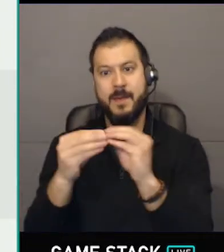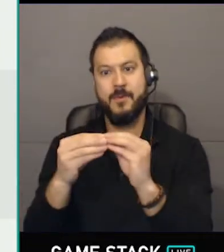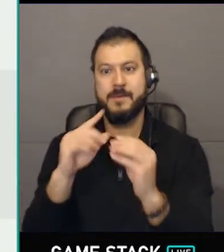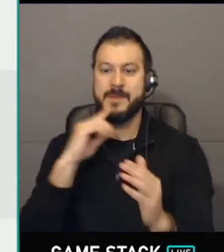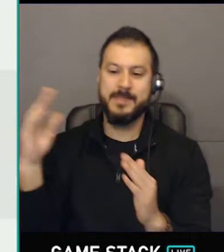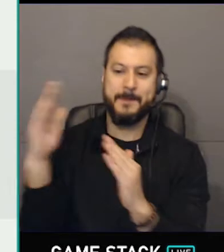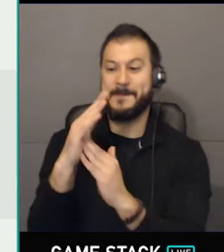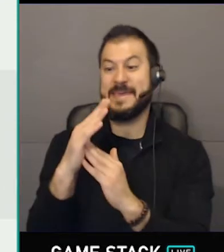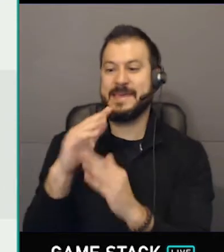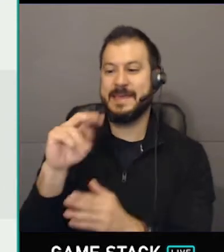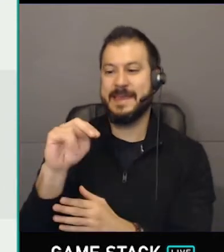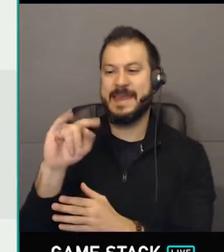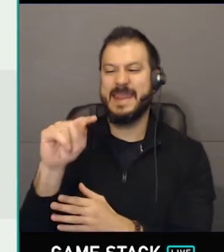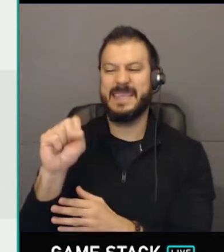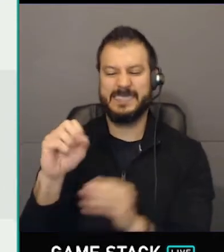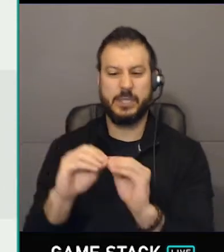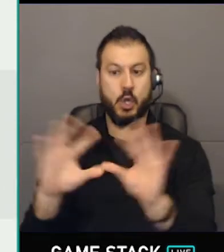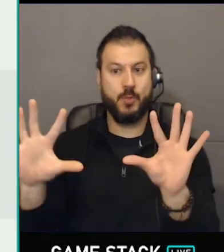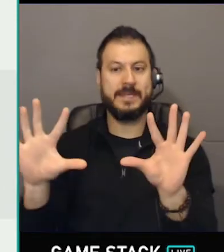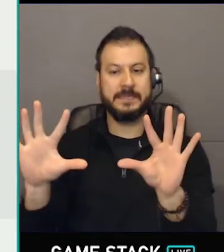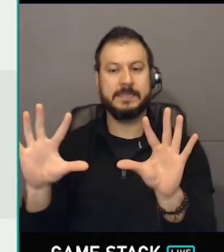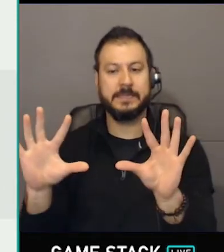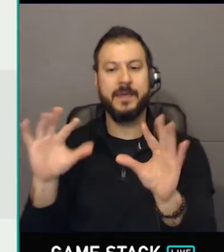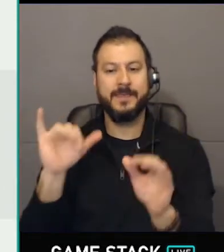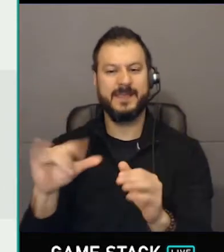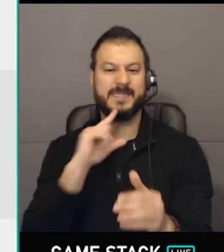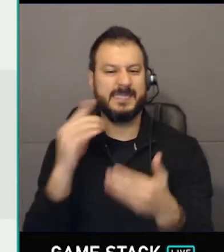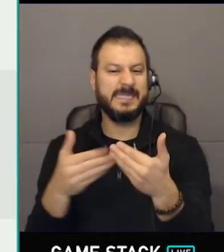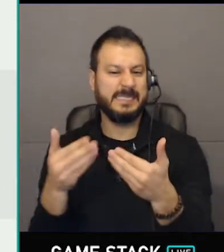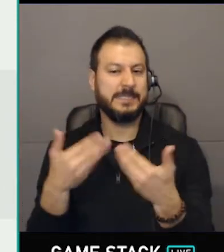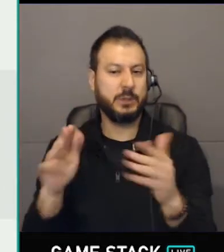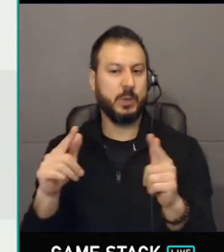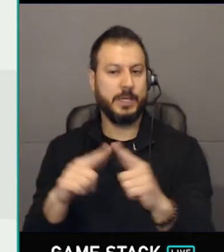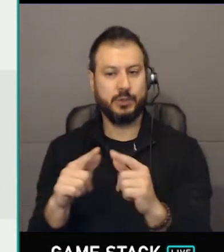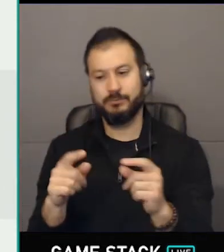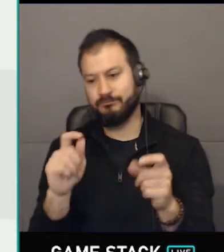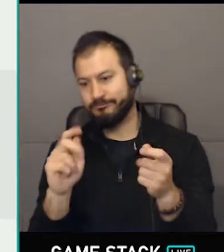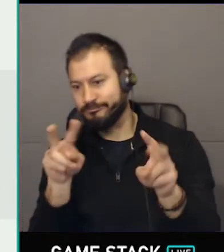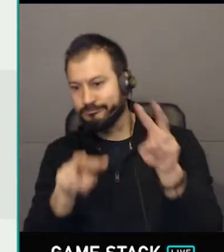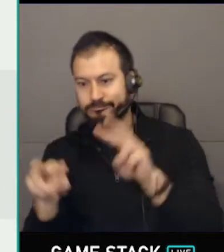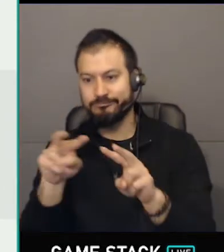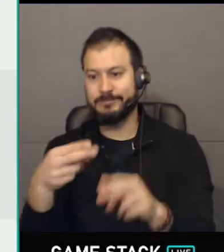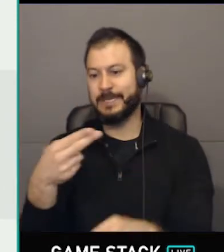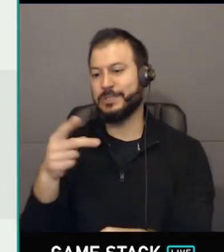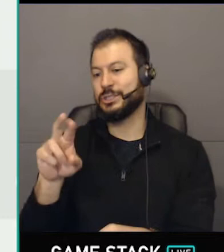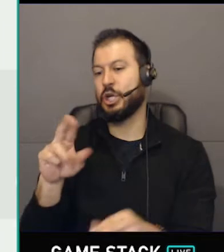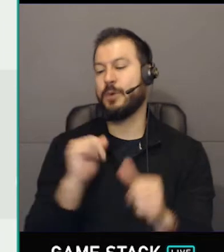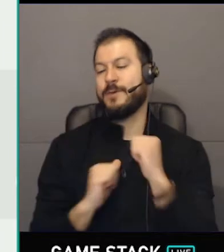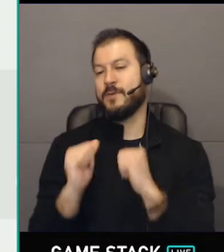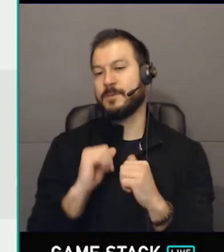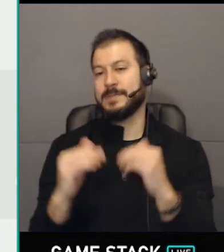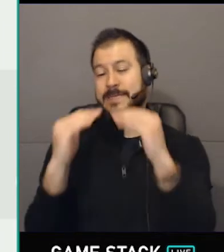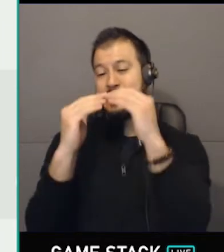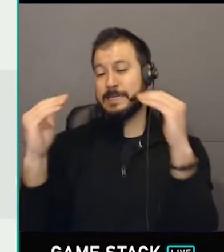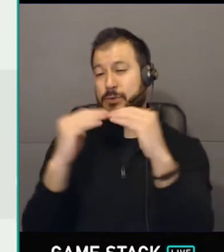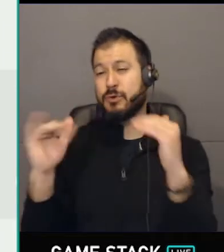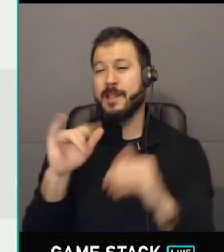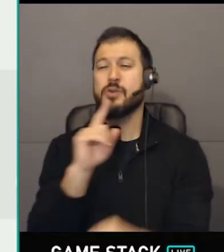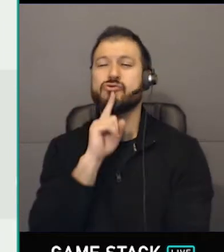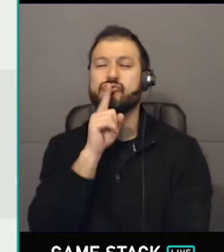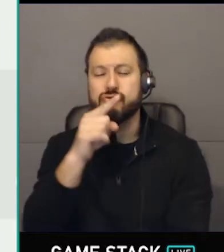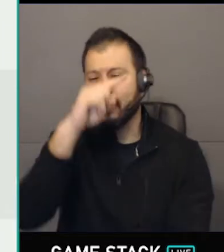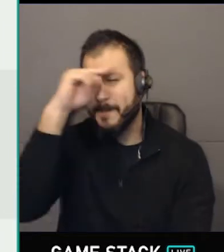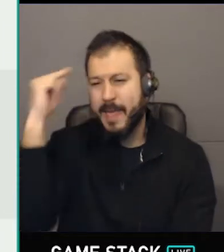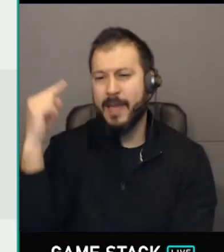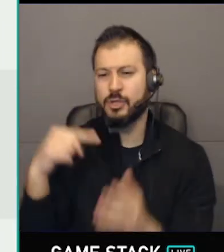nits, which is the most prominent and intuitive measure of HDR performance. In addition, tiers like True Black showcase the